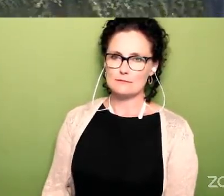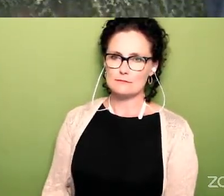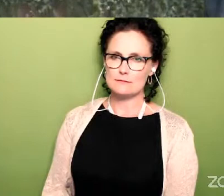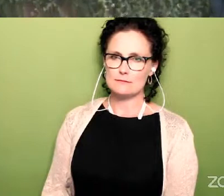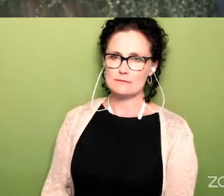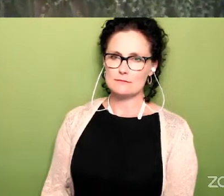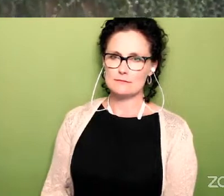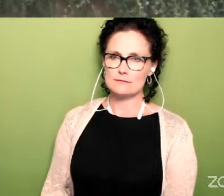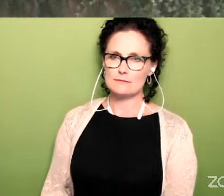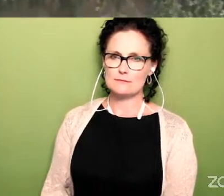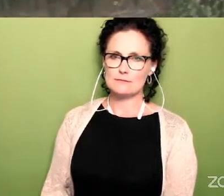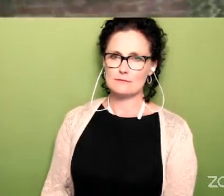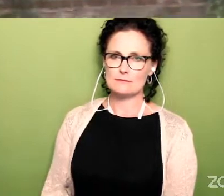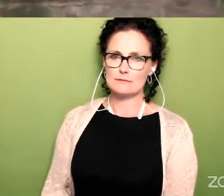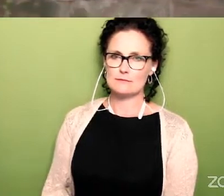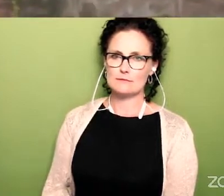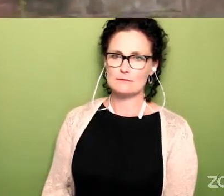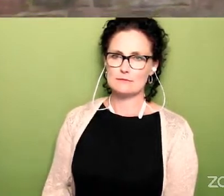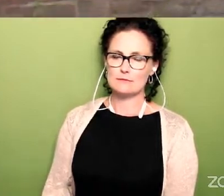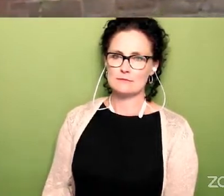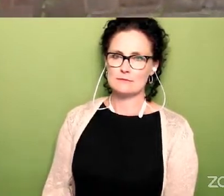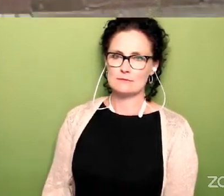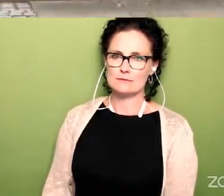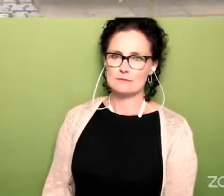Thank you. Go.